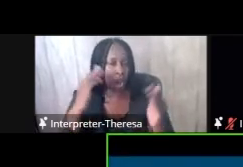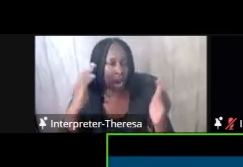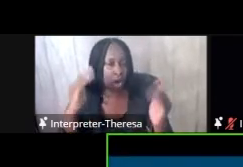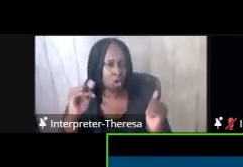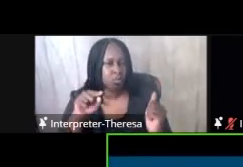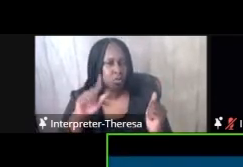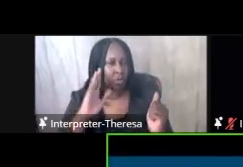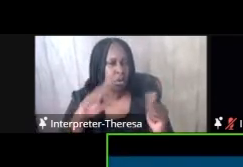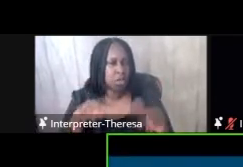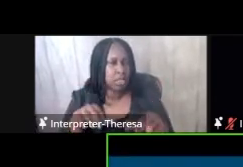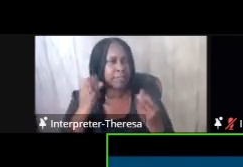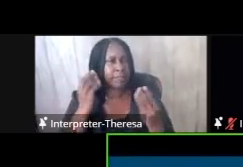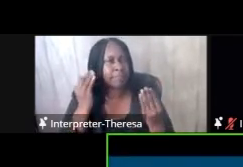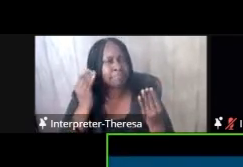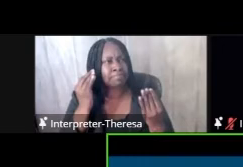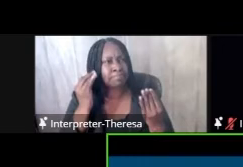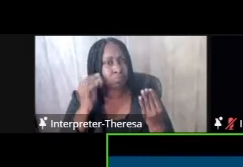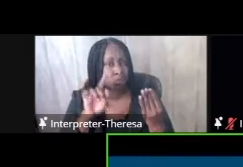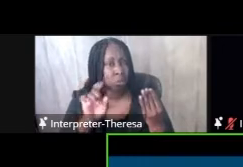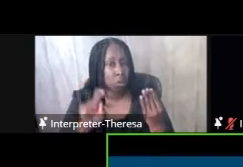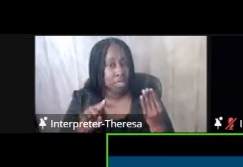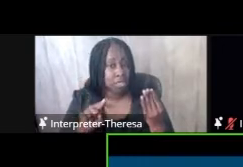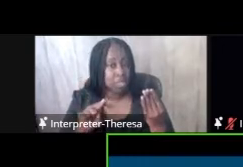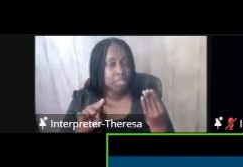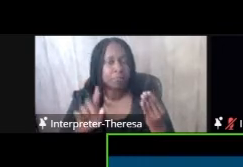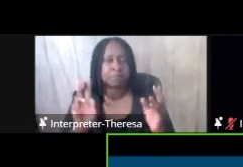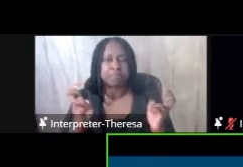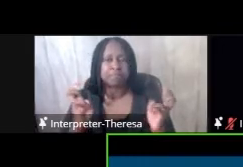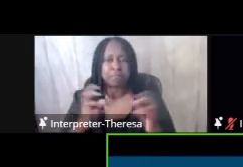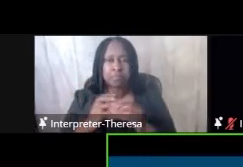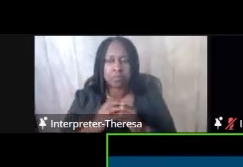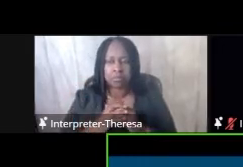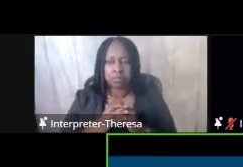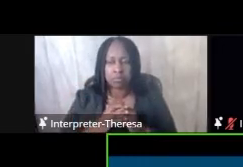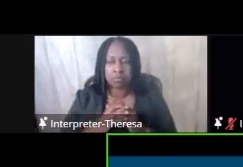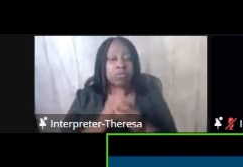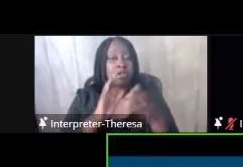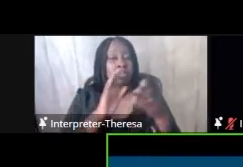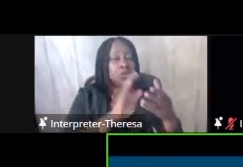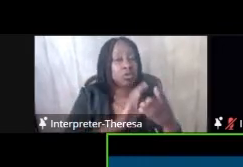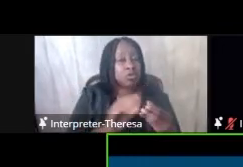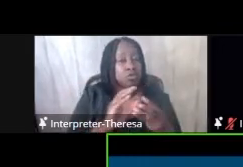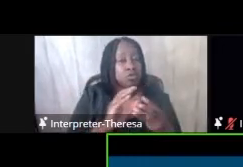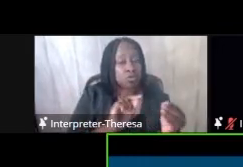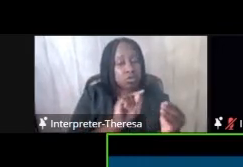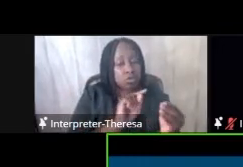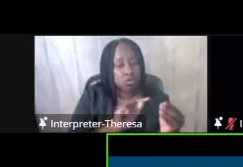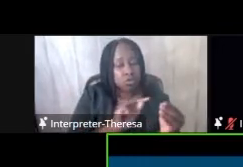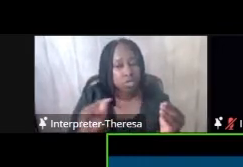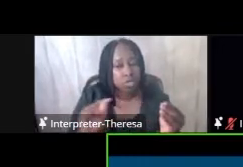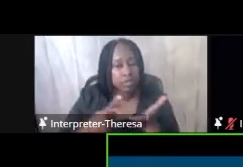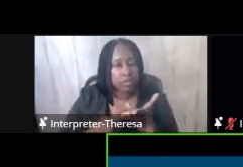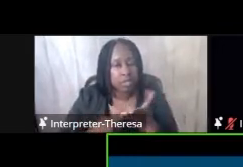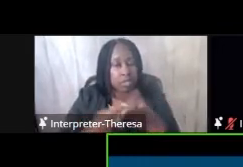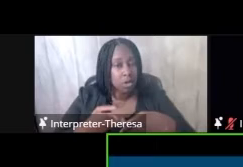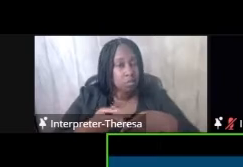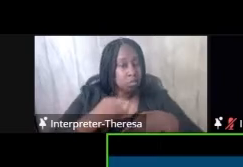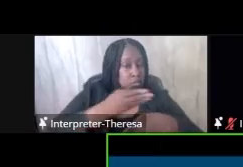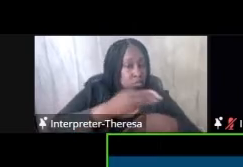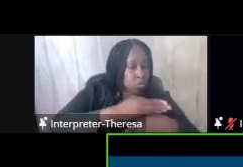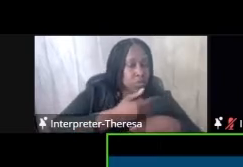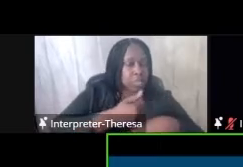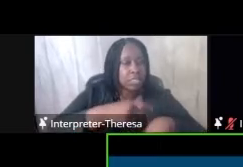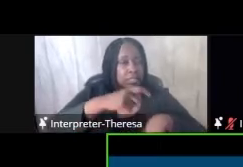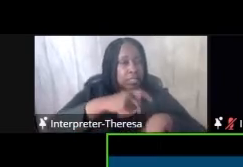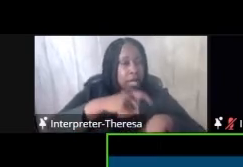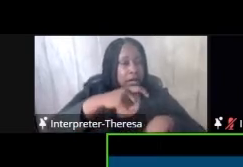chat. How do these stories of improvement and timing compare with your experience of assessment and